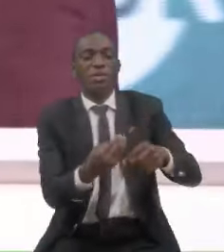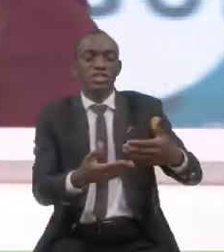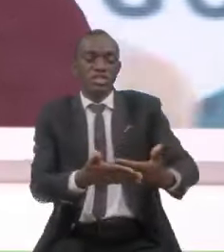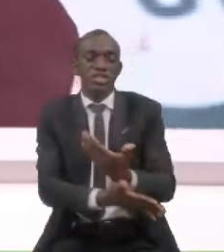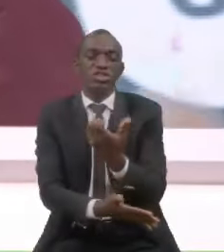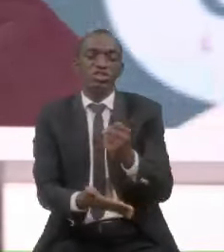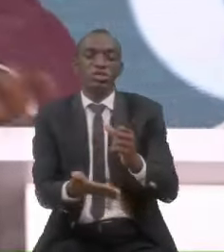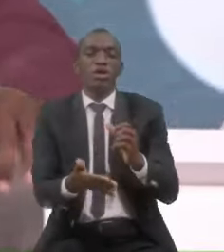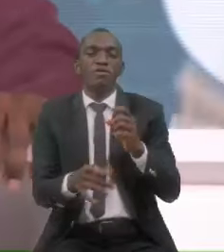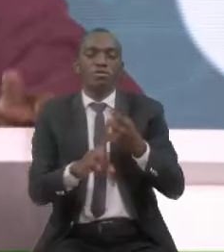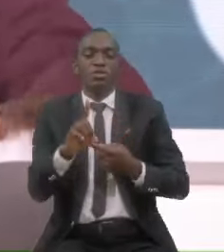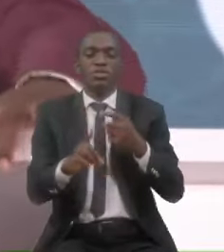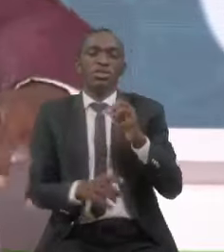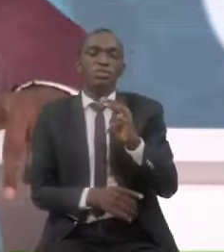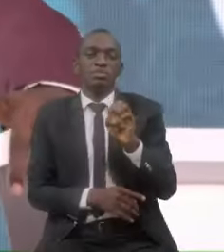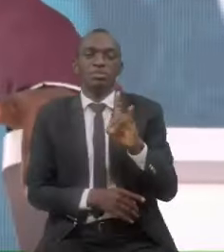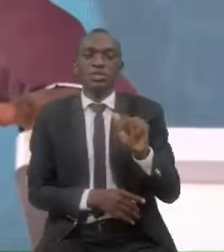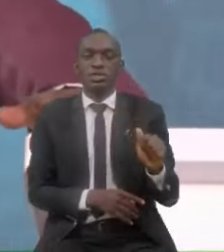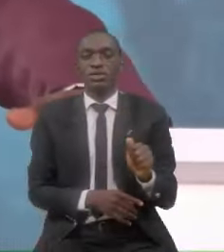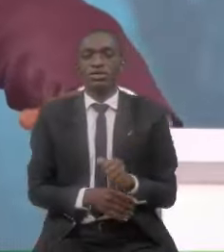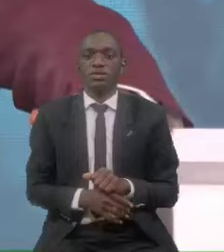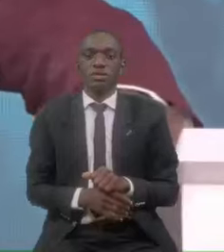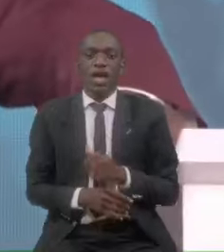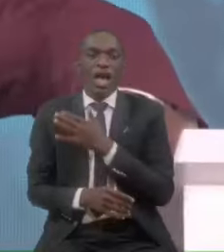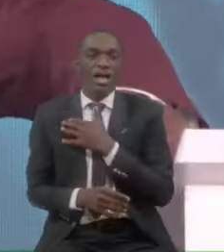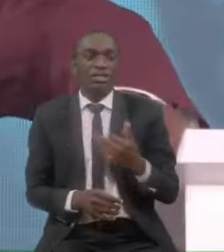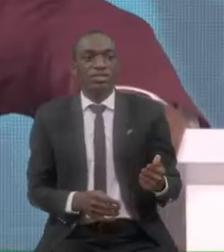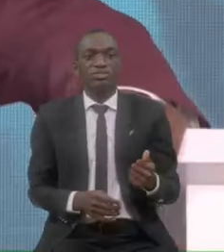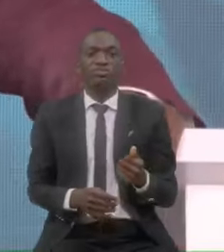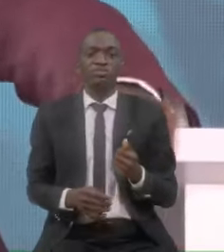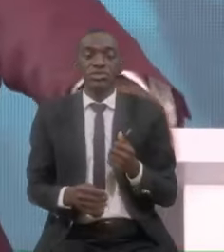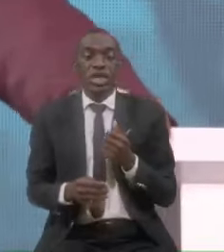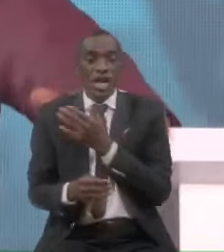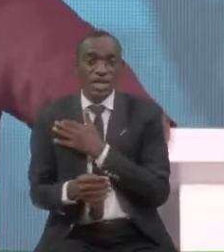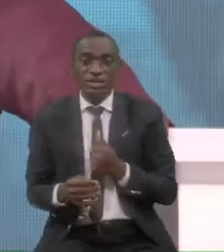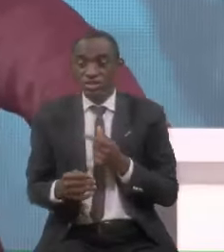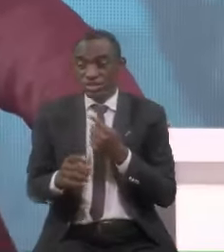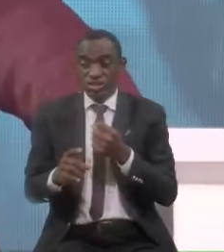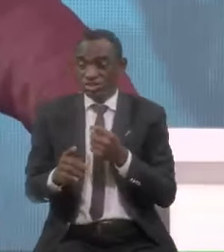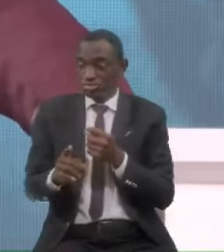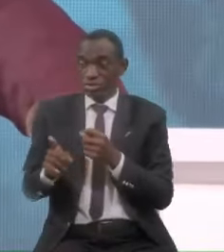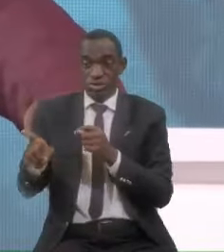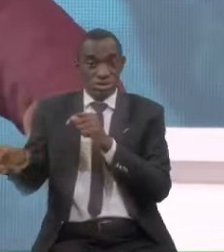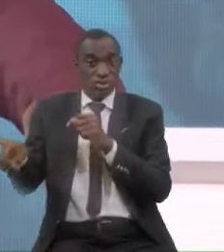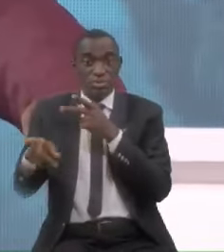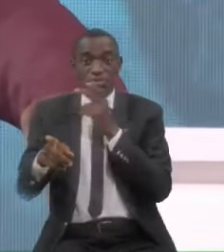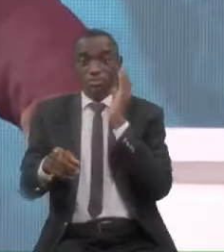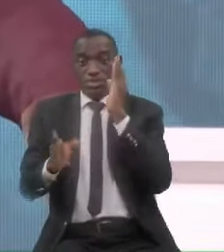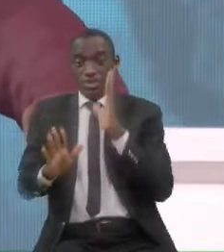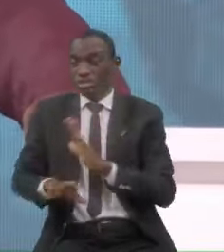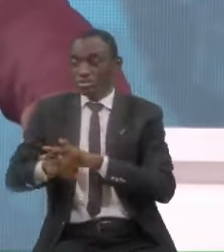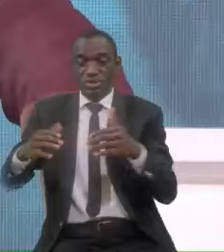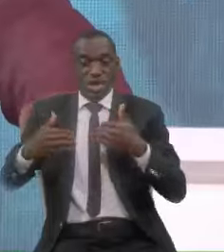to feed them, unfortunately, the worms we gather from traditional stories